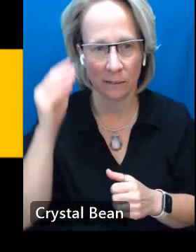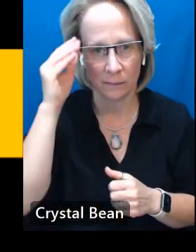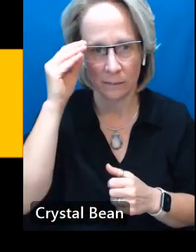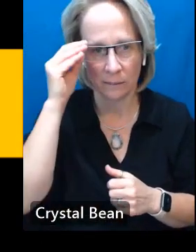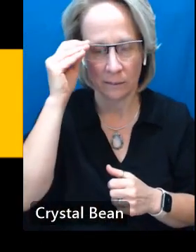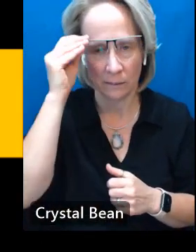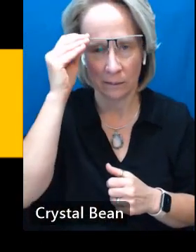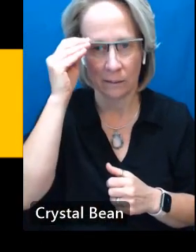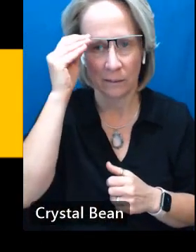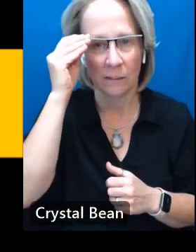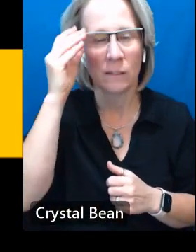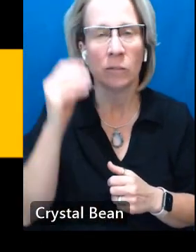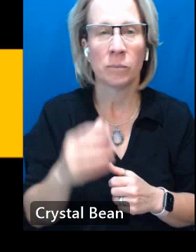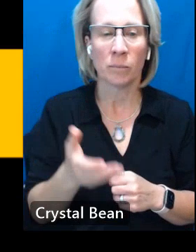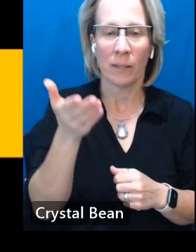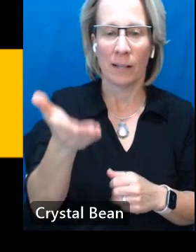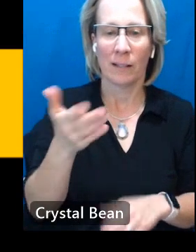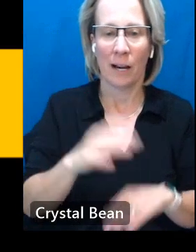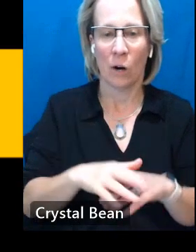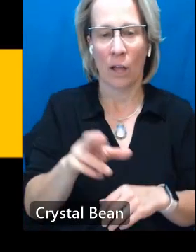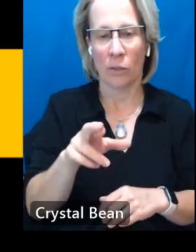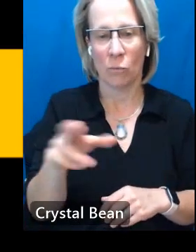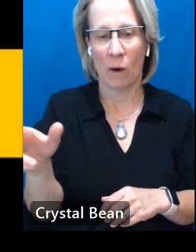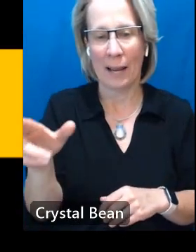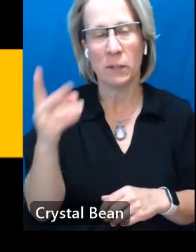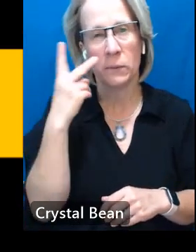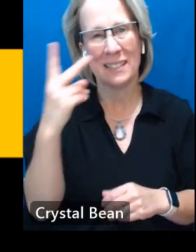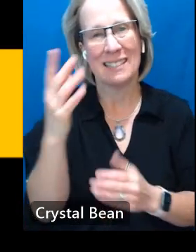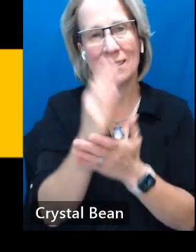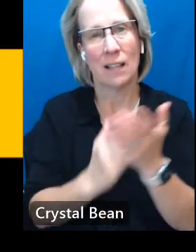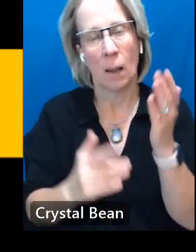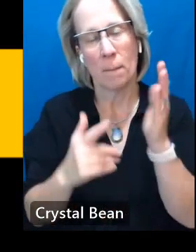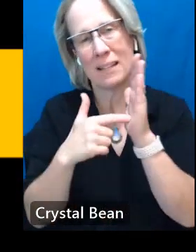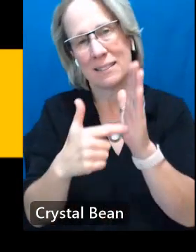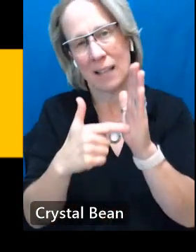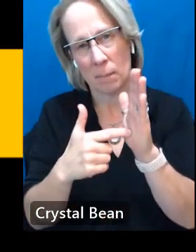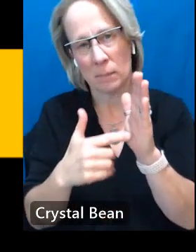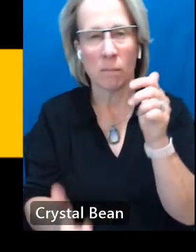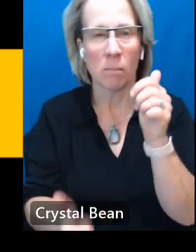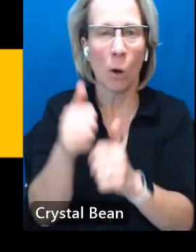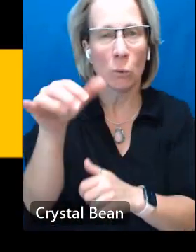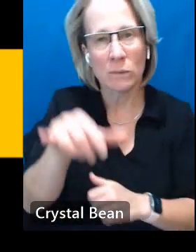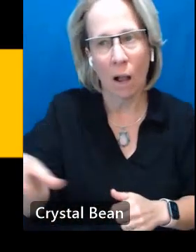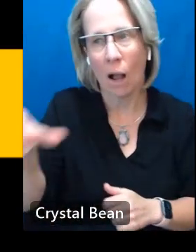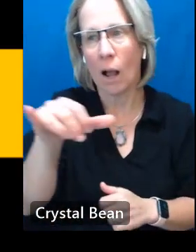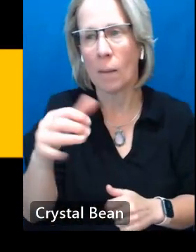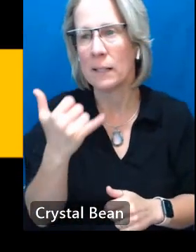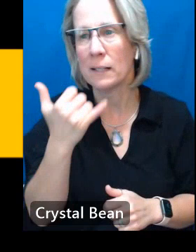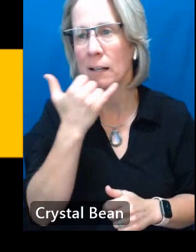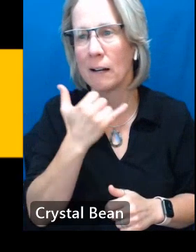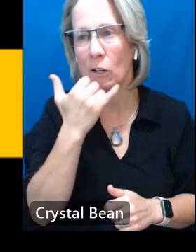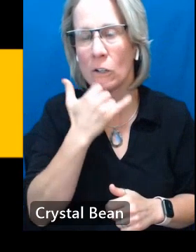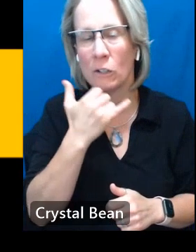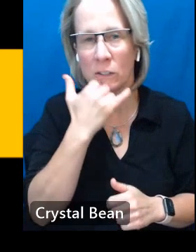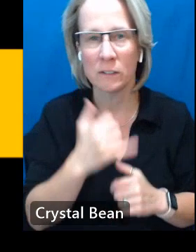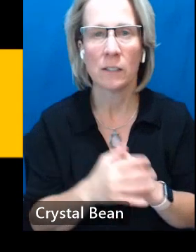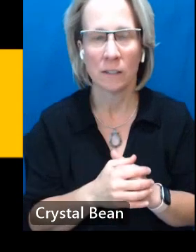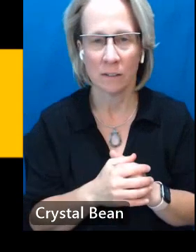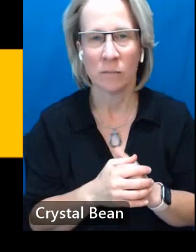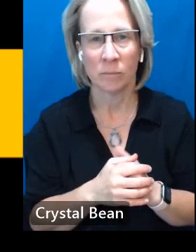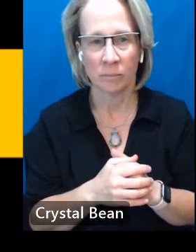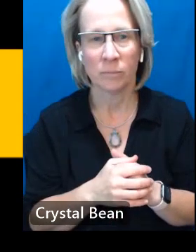So there on the right, you can see some examples of some of the most common errors that we run into when trying to post.